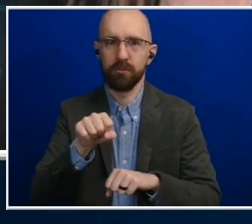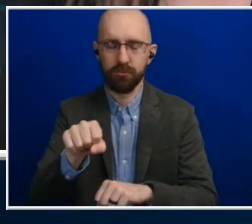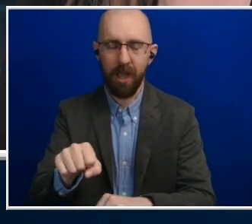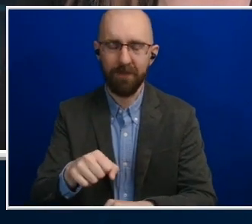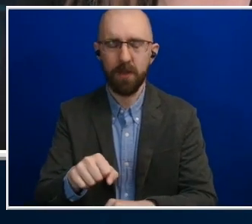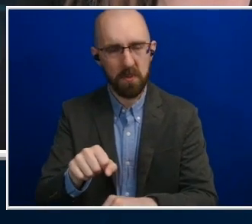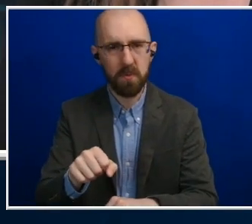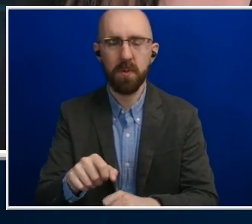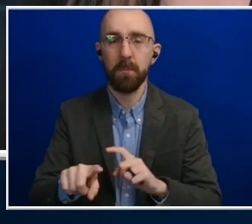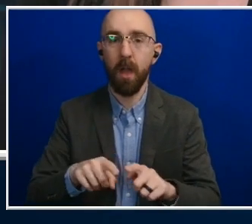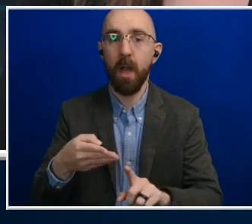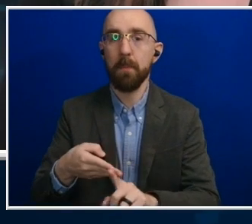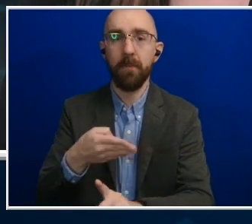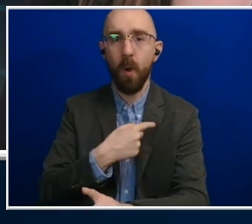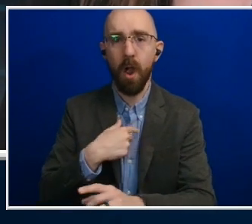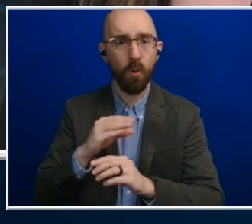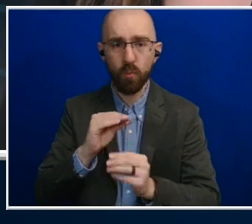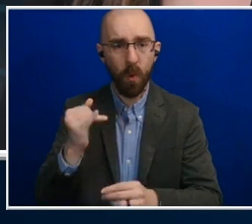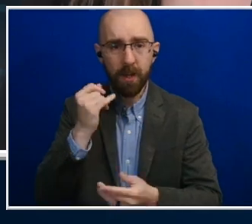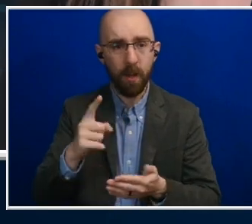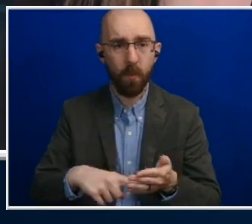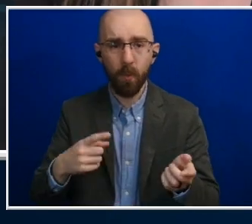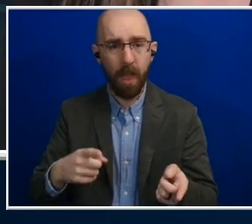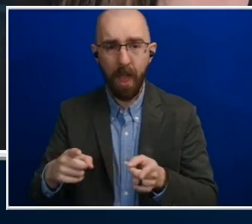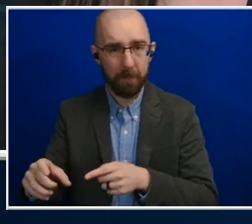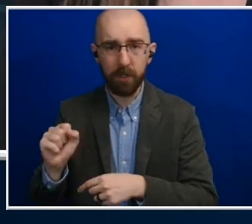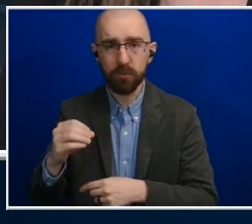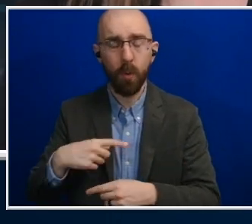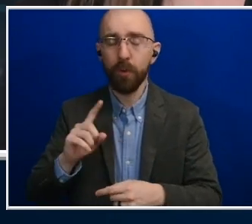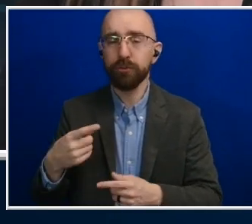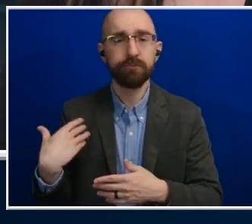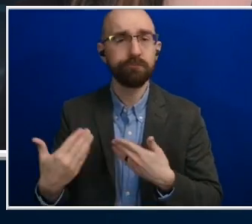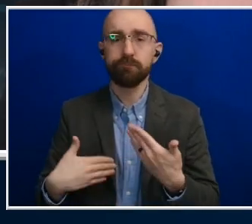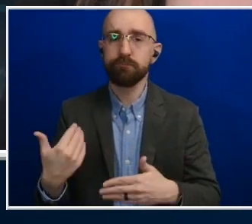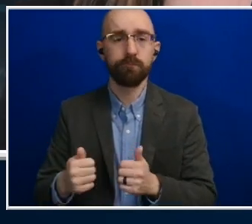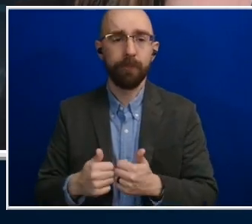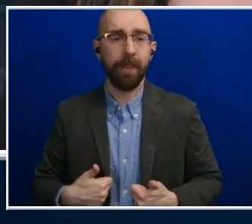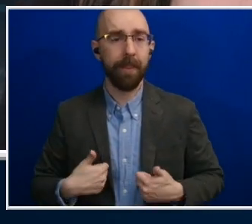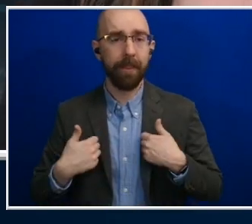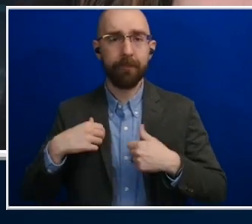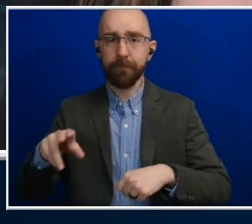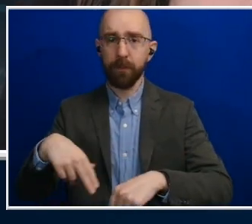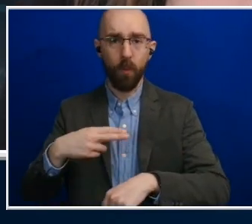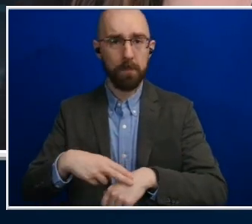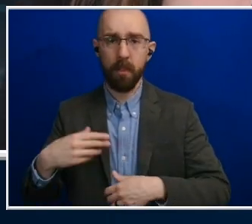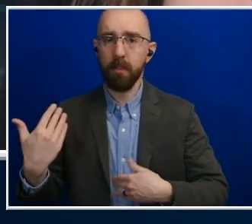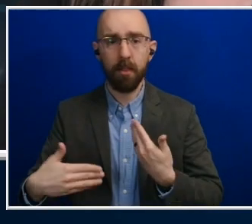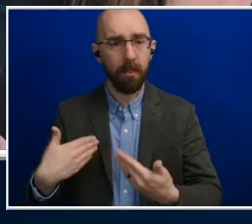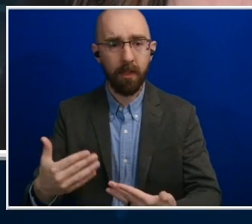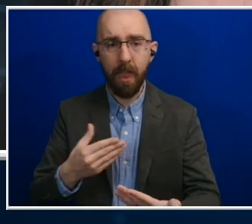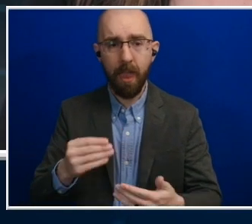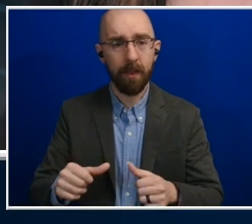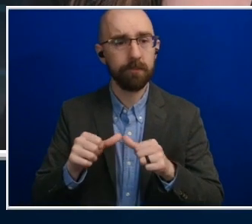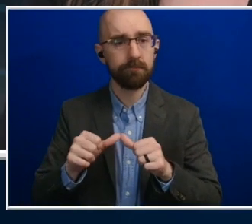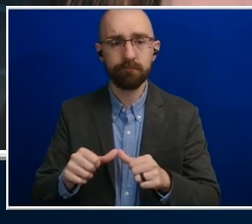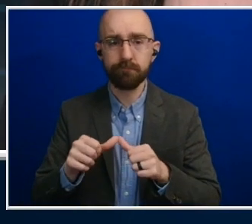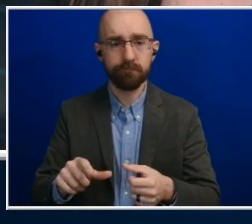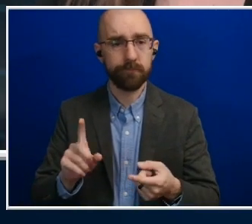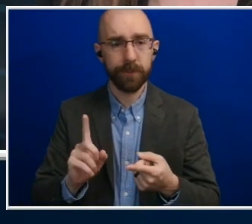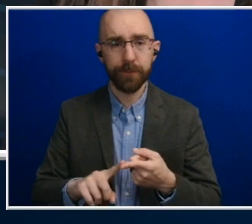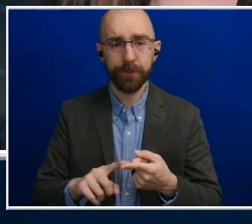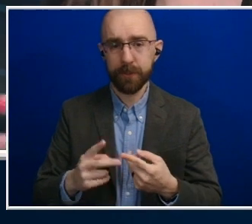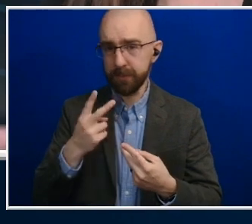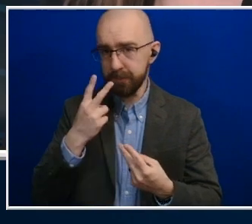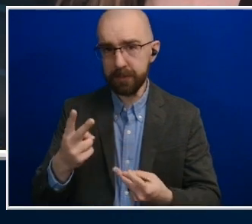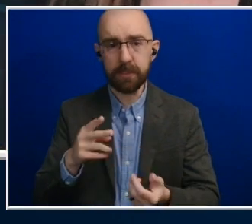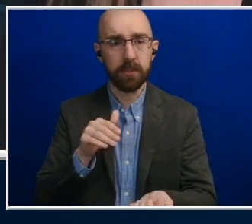no idea what was happening, so I was just going on with life as normal and continuing to see doctors for my